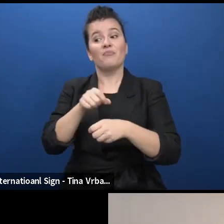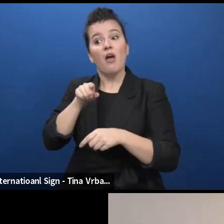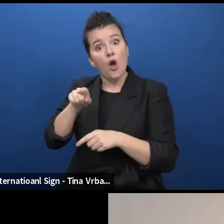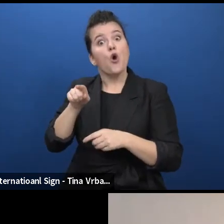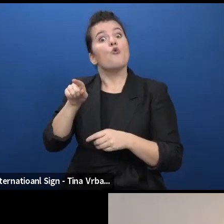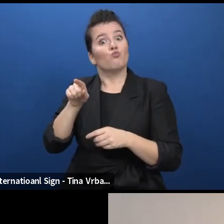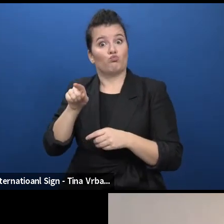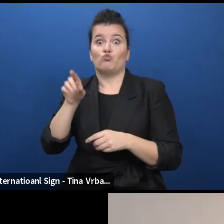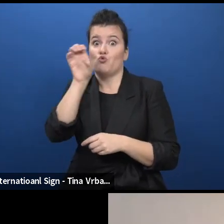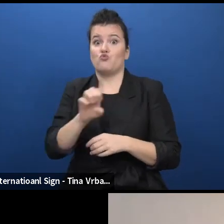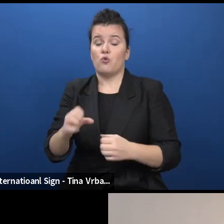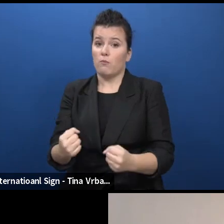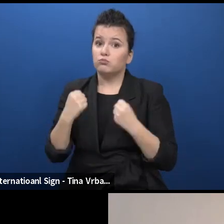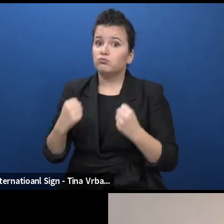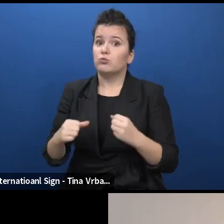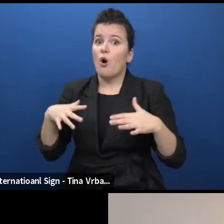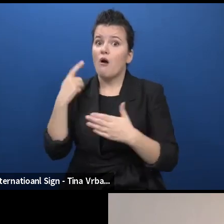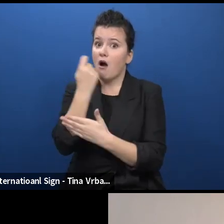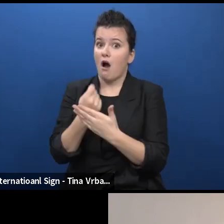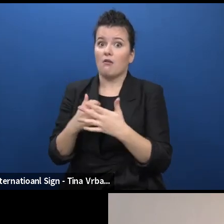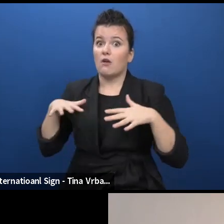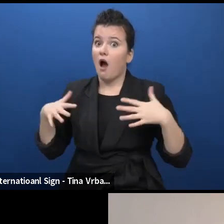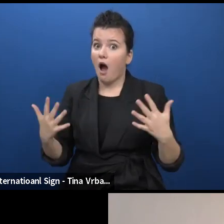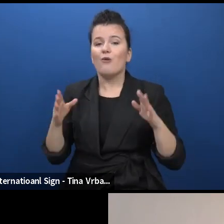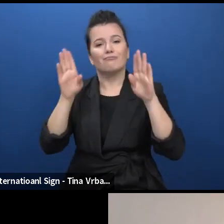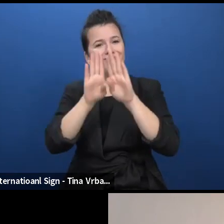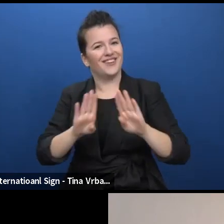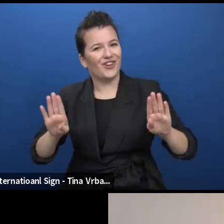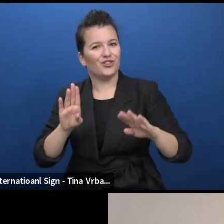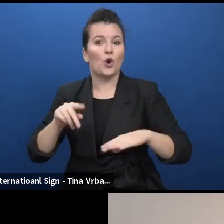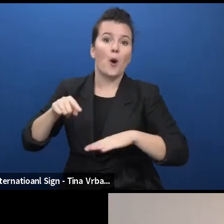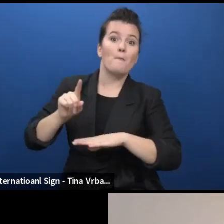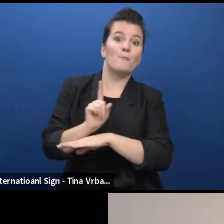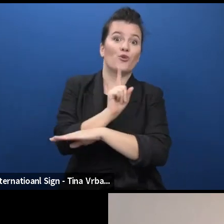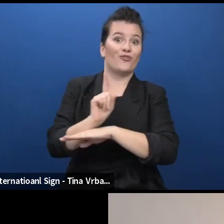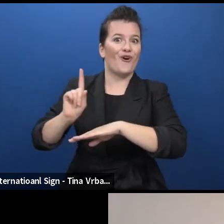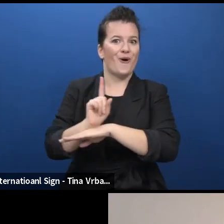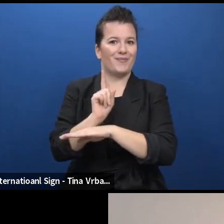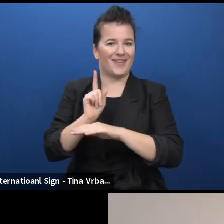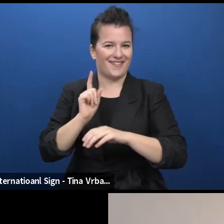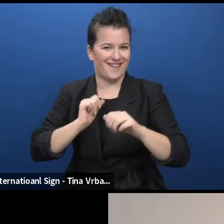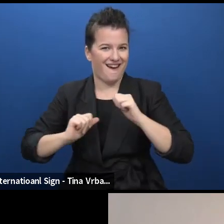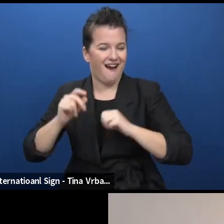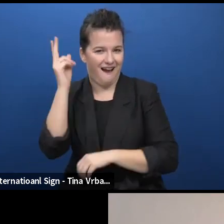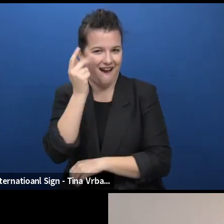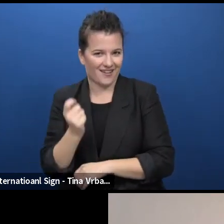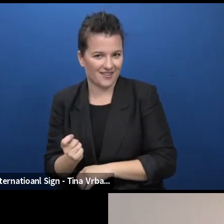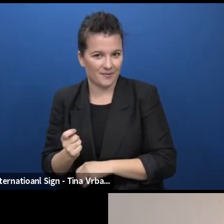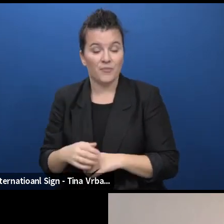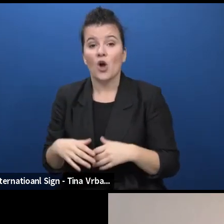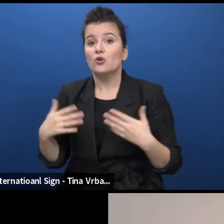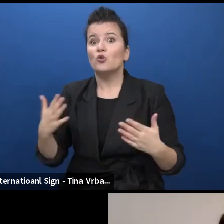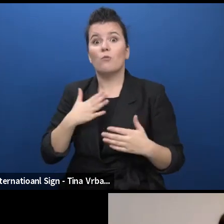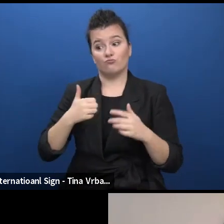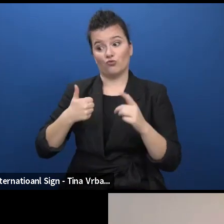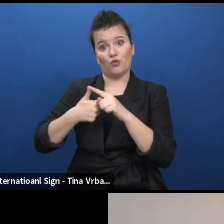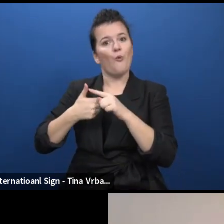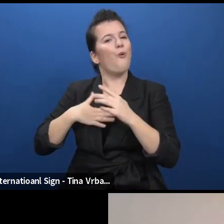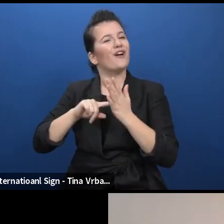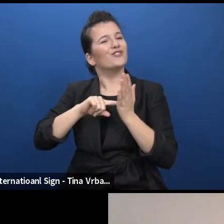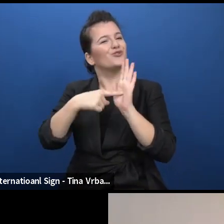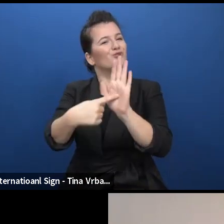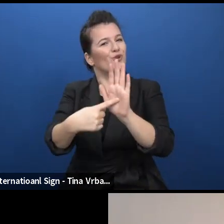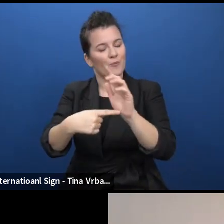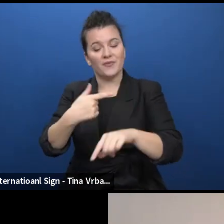within and outside Europe. Second, one of our goals is to make visible and to